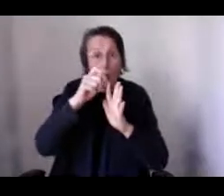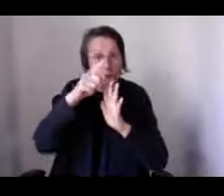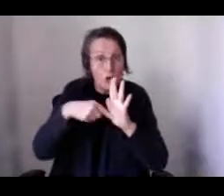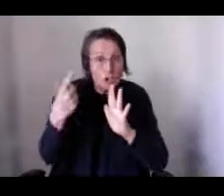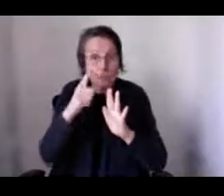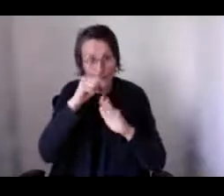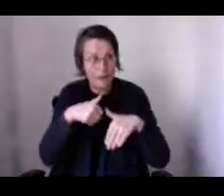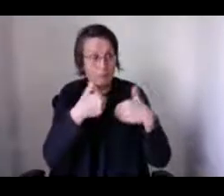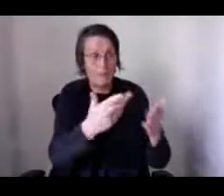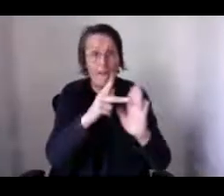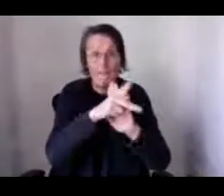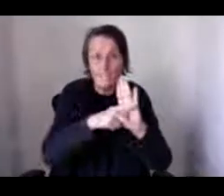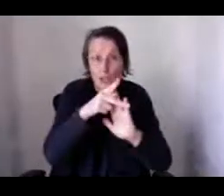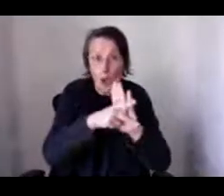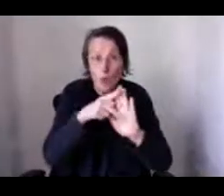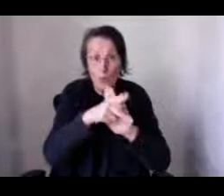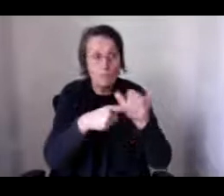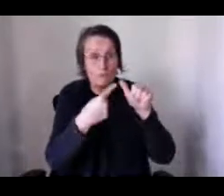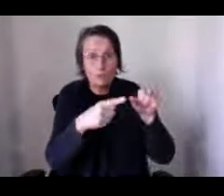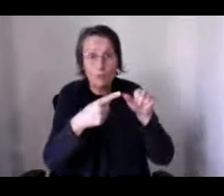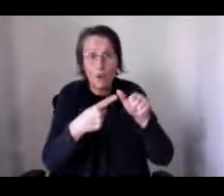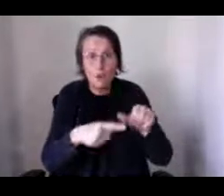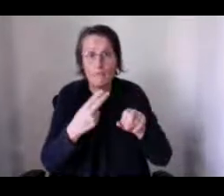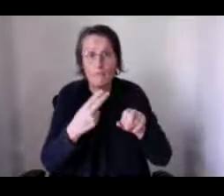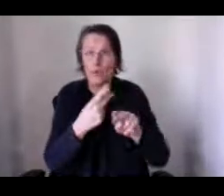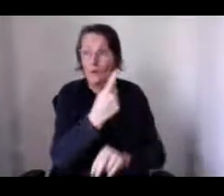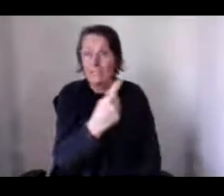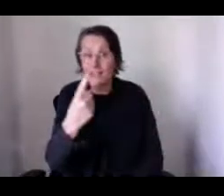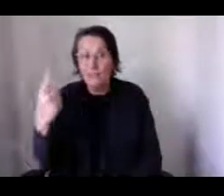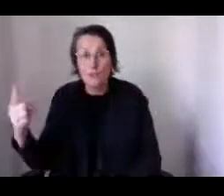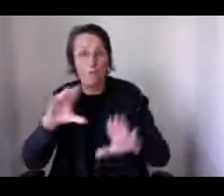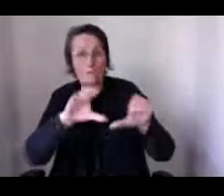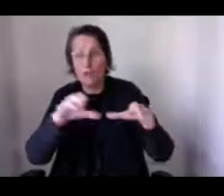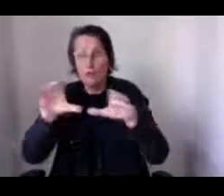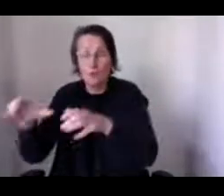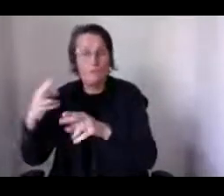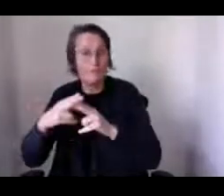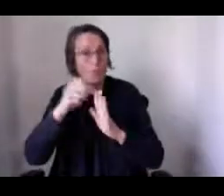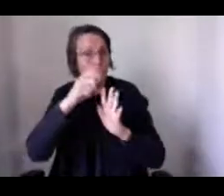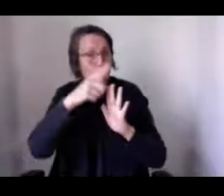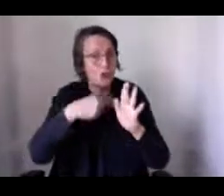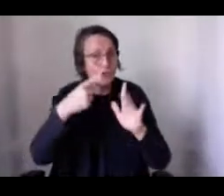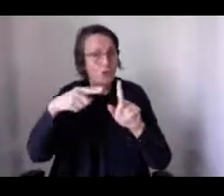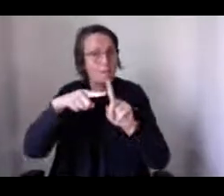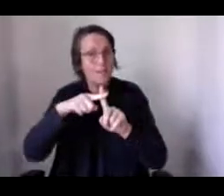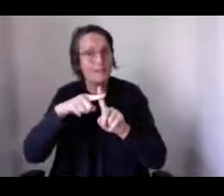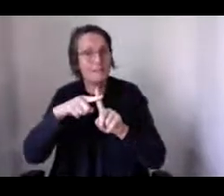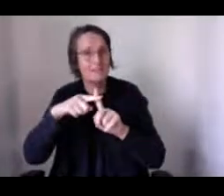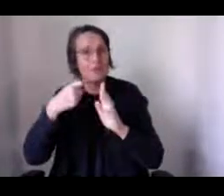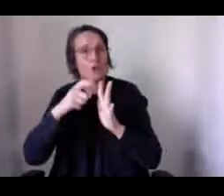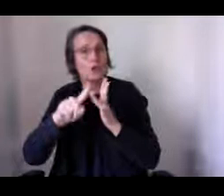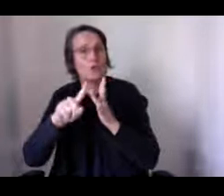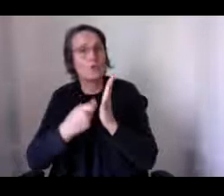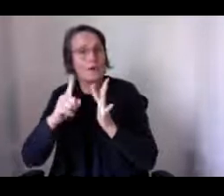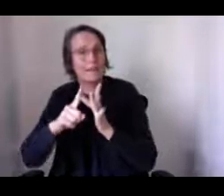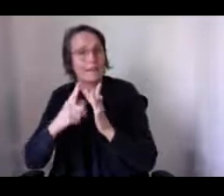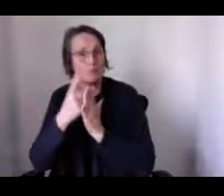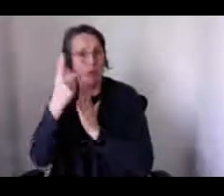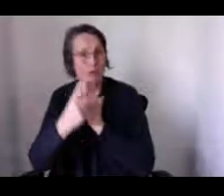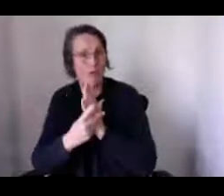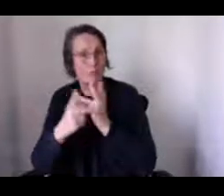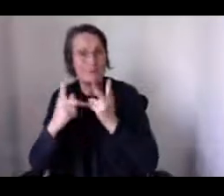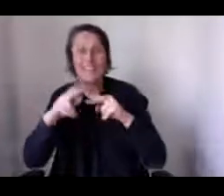and for individual and group applications to both project and creative query programs that are requesting $20,000 or